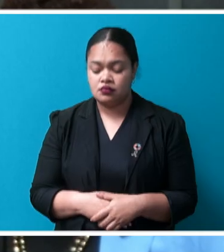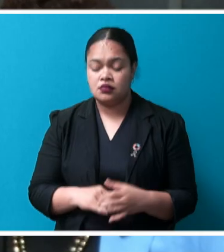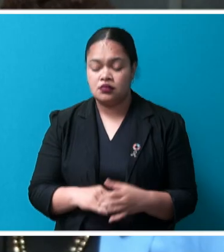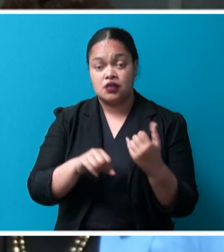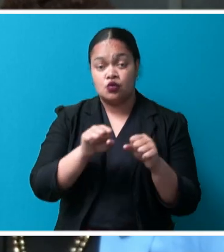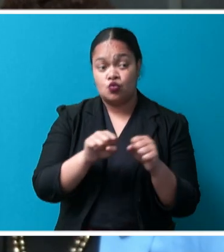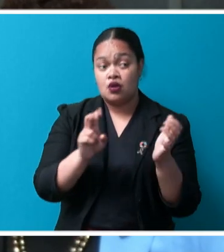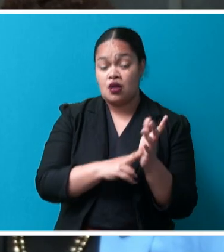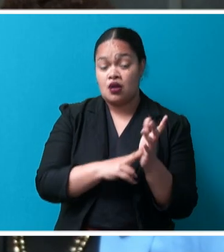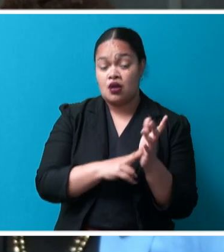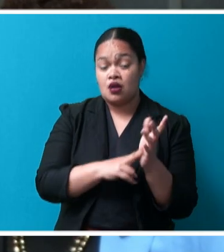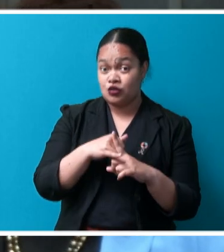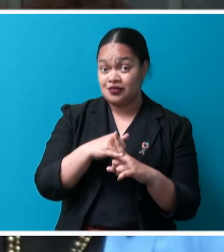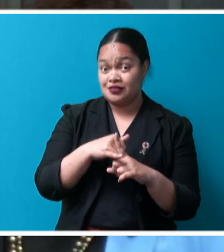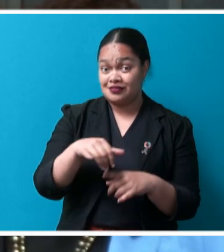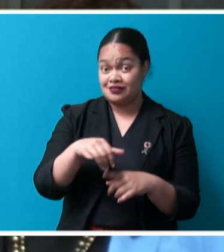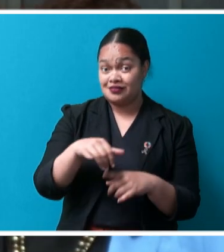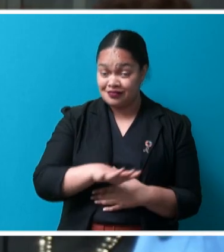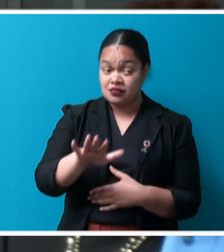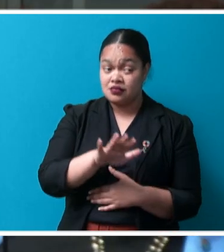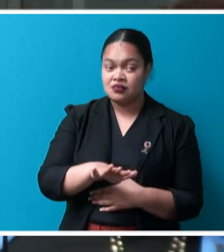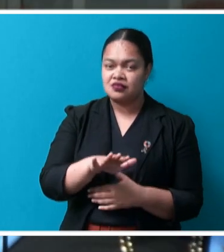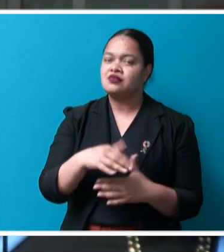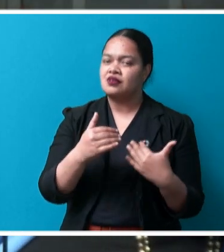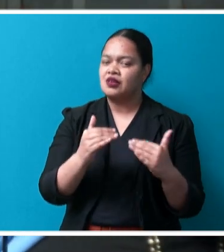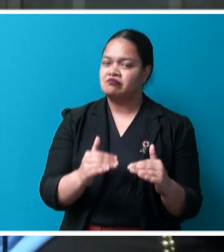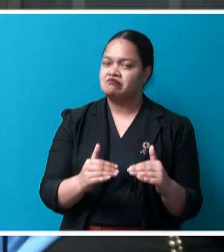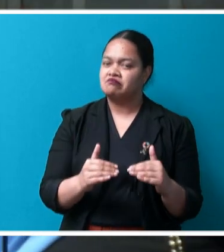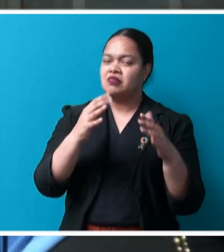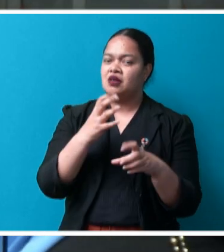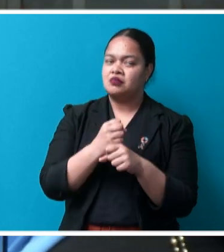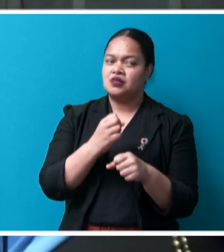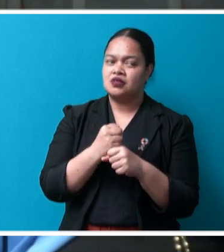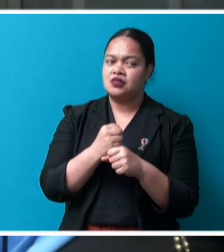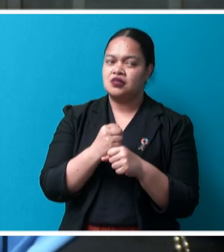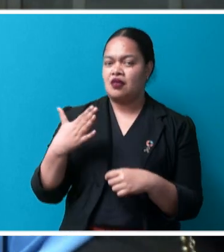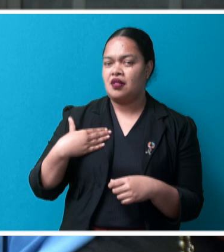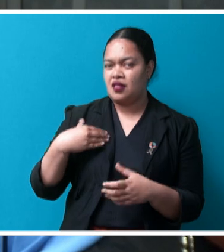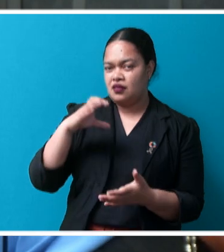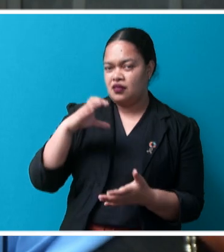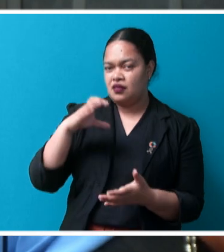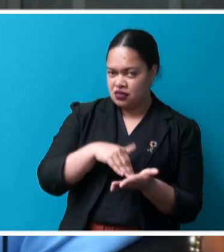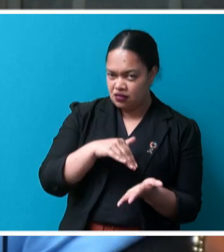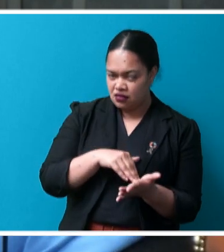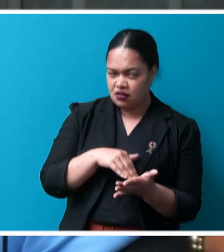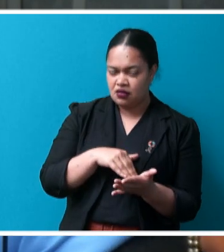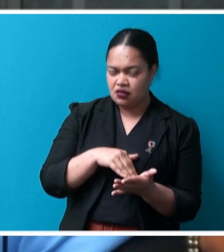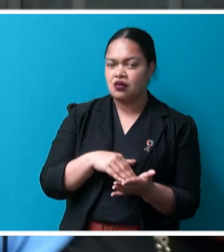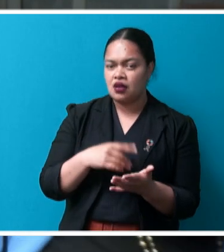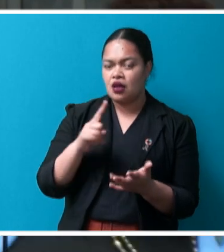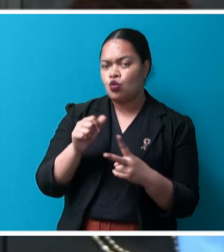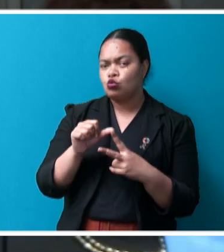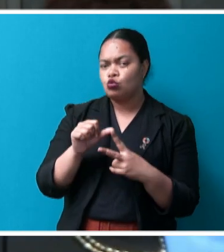Namosi subdivision has been upgraded to the health center. The Mbombulo Nursing Station in the interior of Netasiri